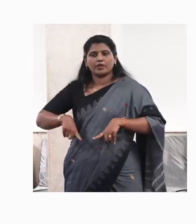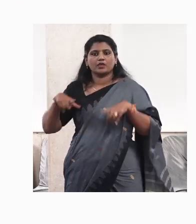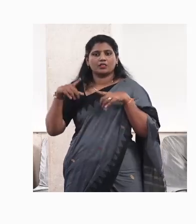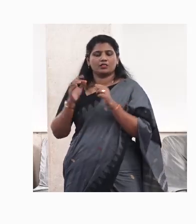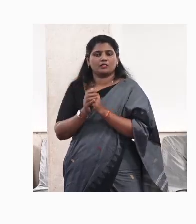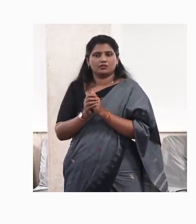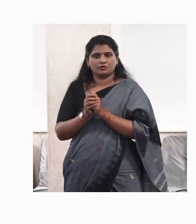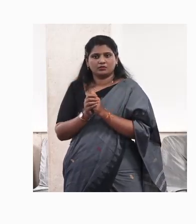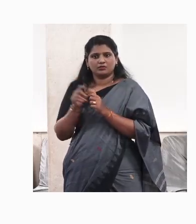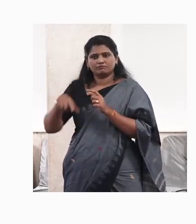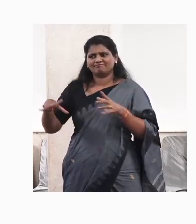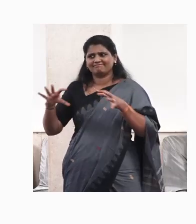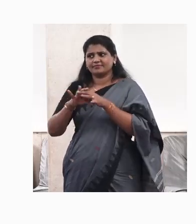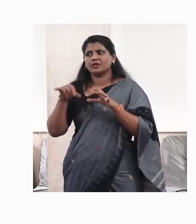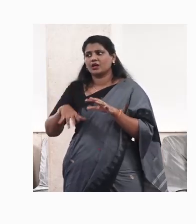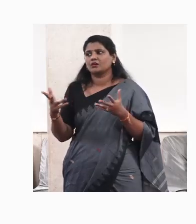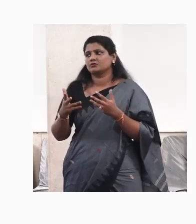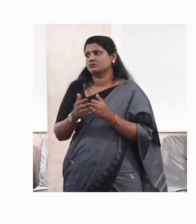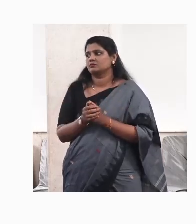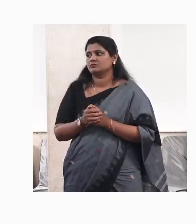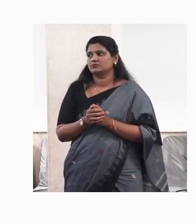into that session. So yeah.